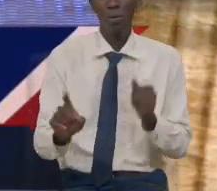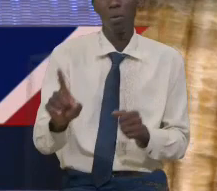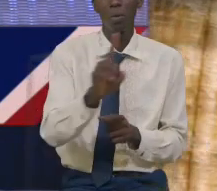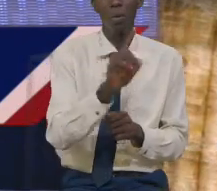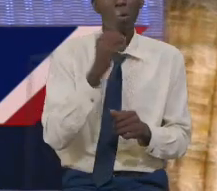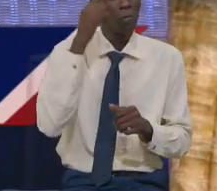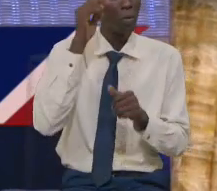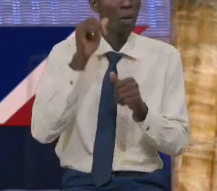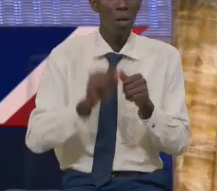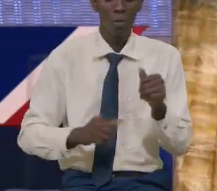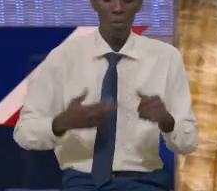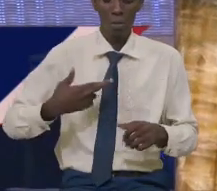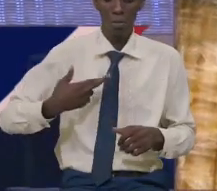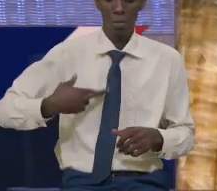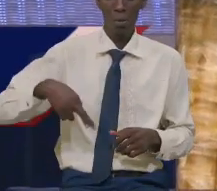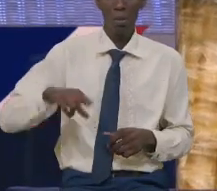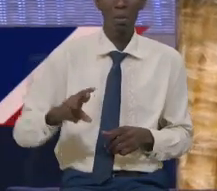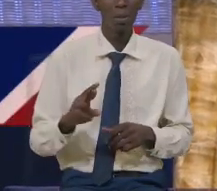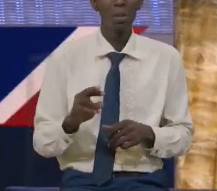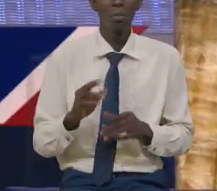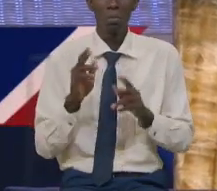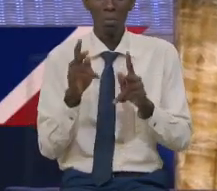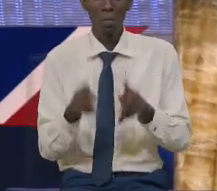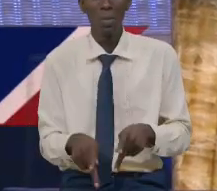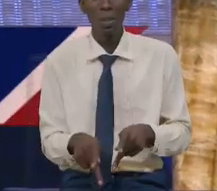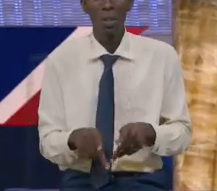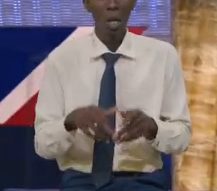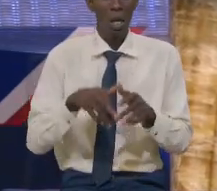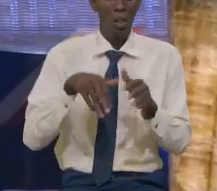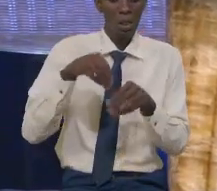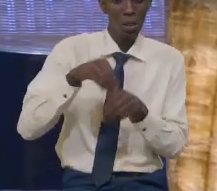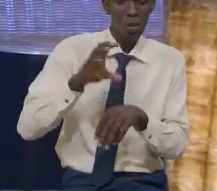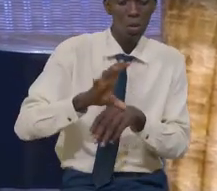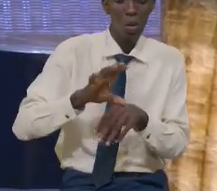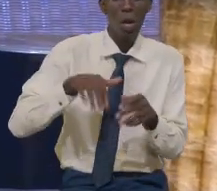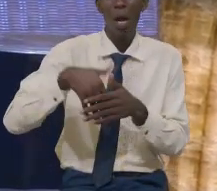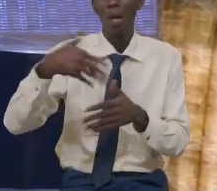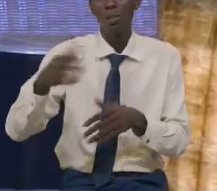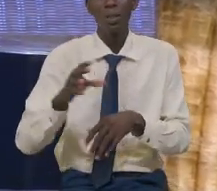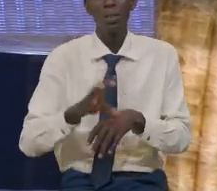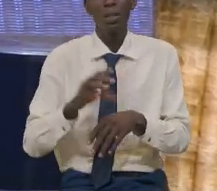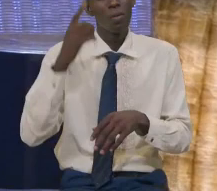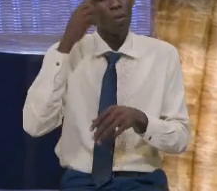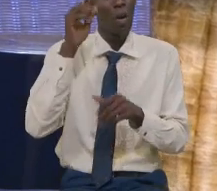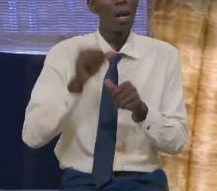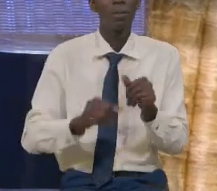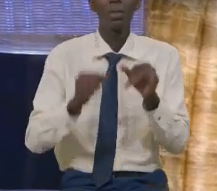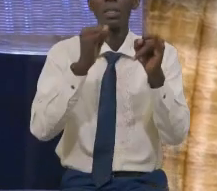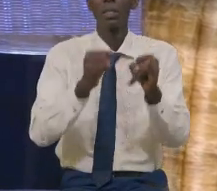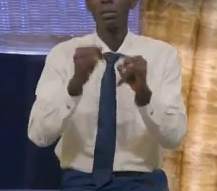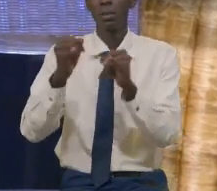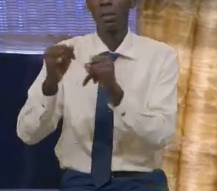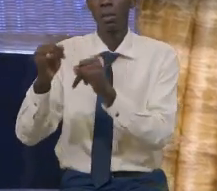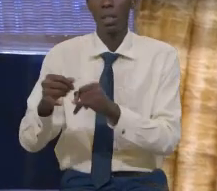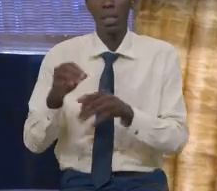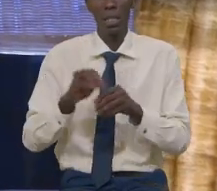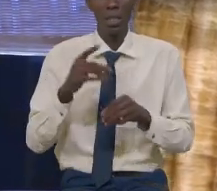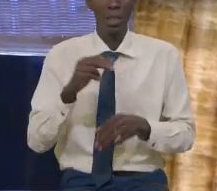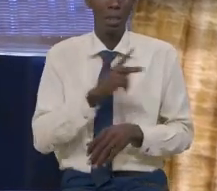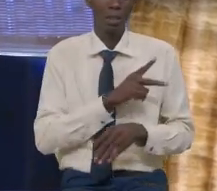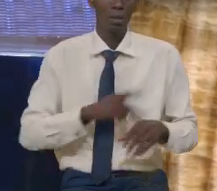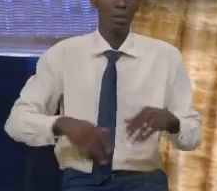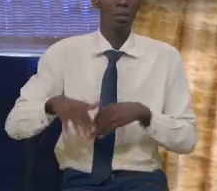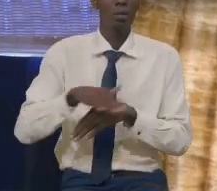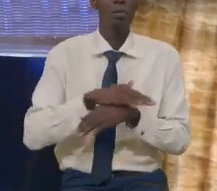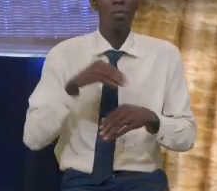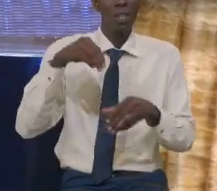every individual in church, outside the church, for every individual in the kingdom and outside the